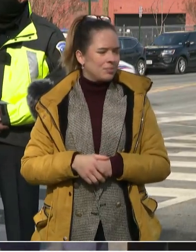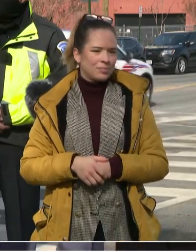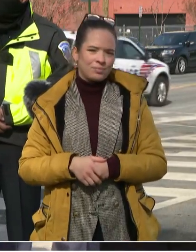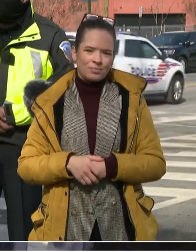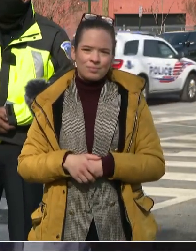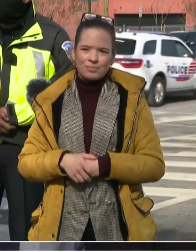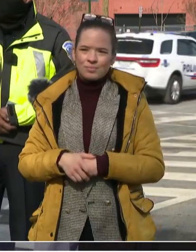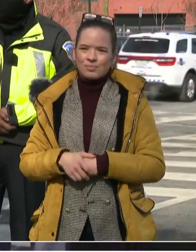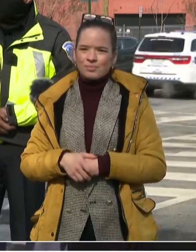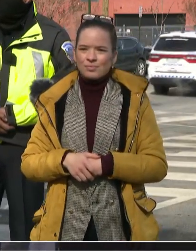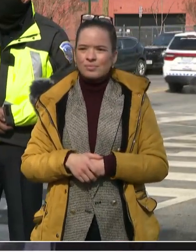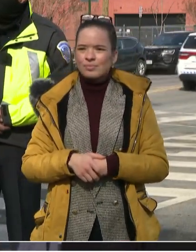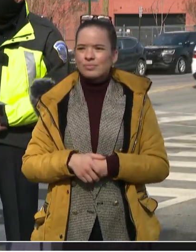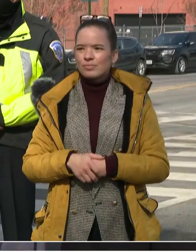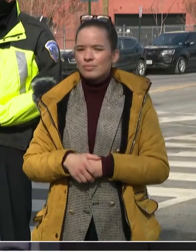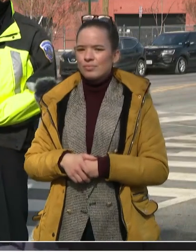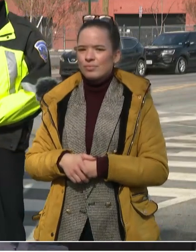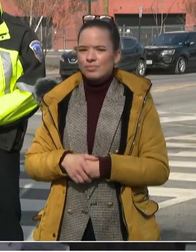I want to